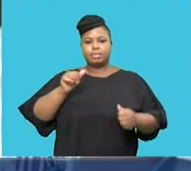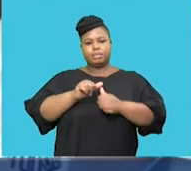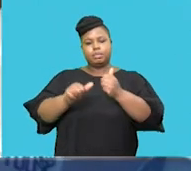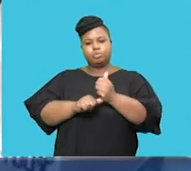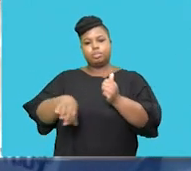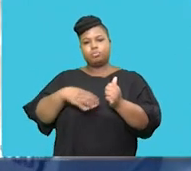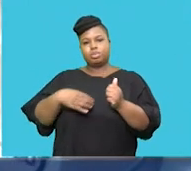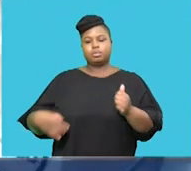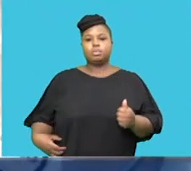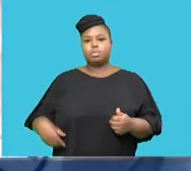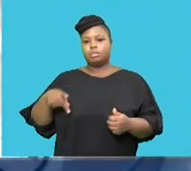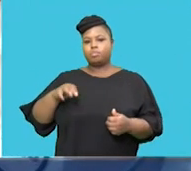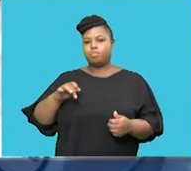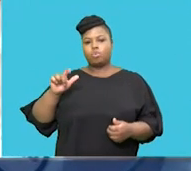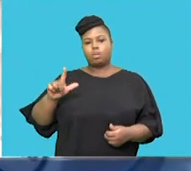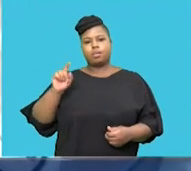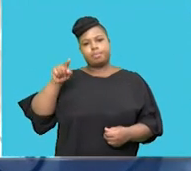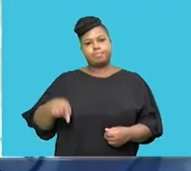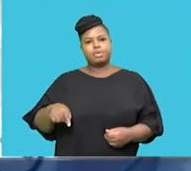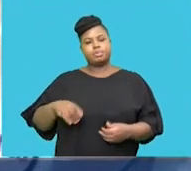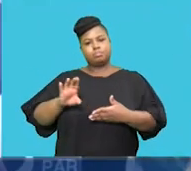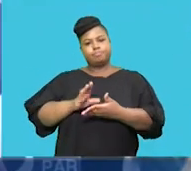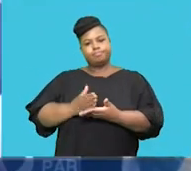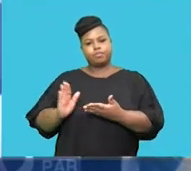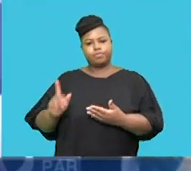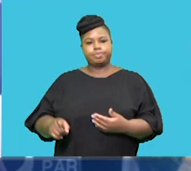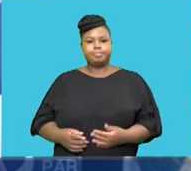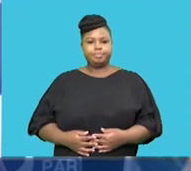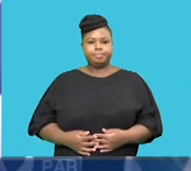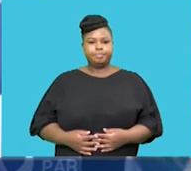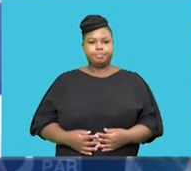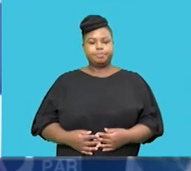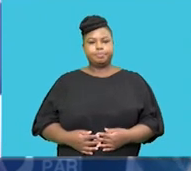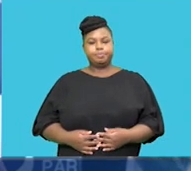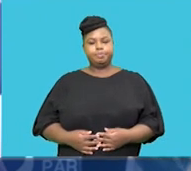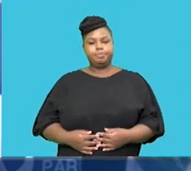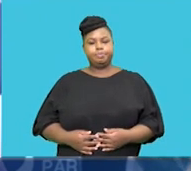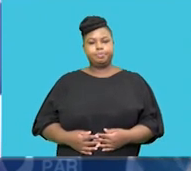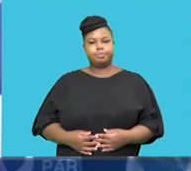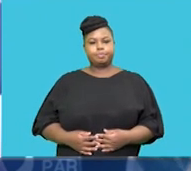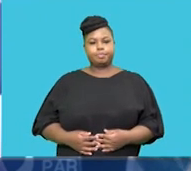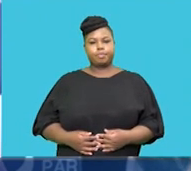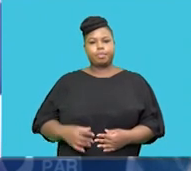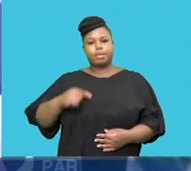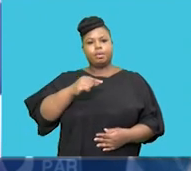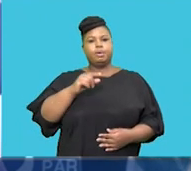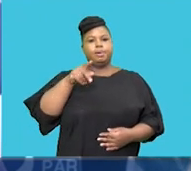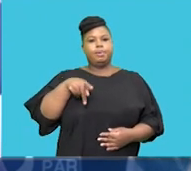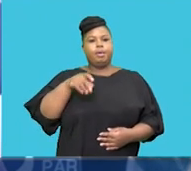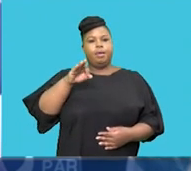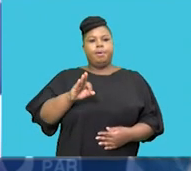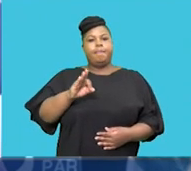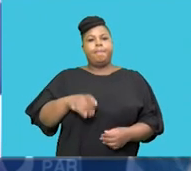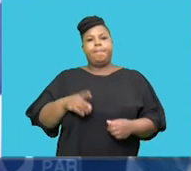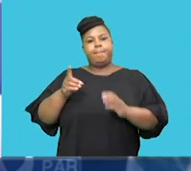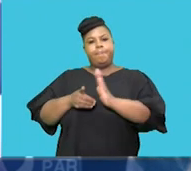wa naga e leng Mashatile a fuputswe temeng ena. The disbursement by the GPF to the developer in